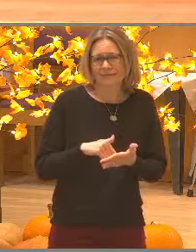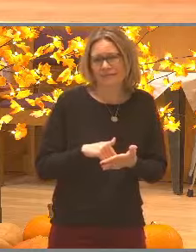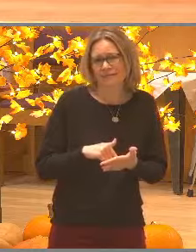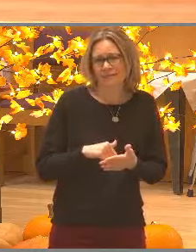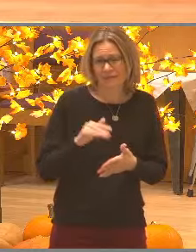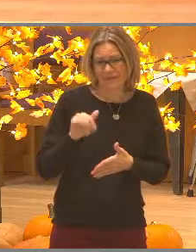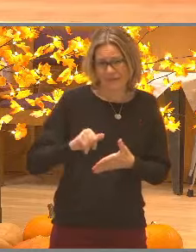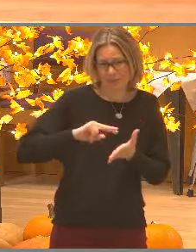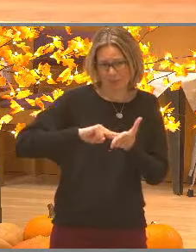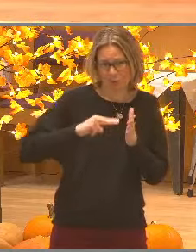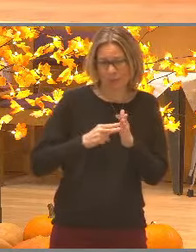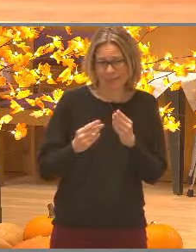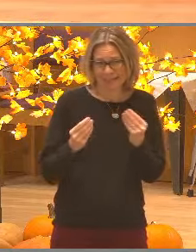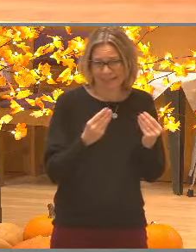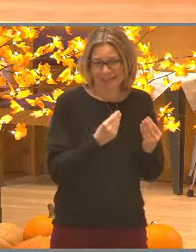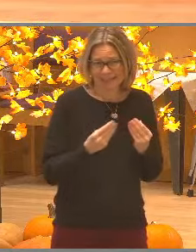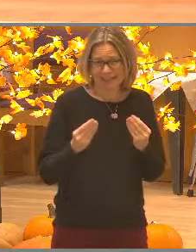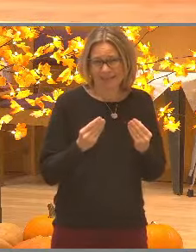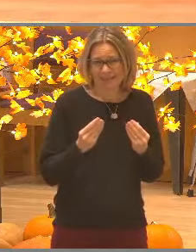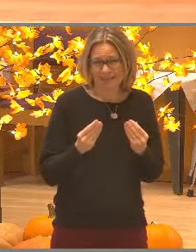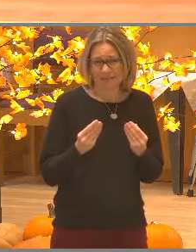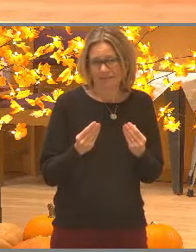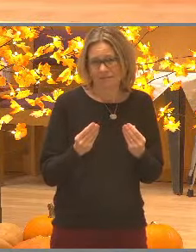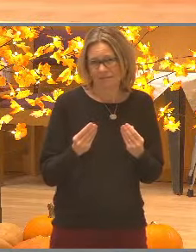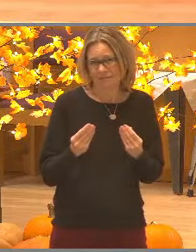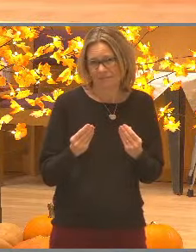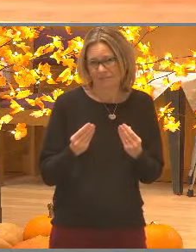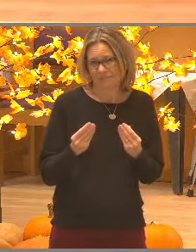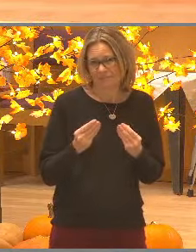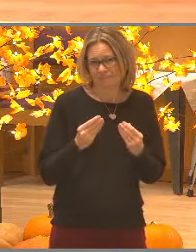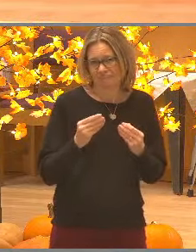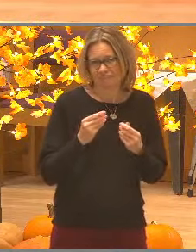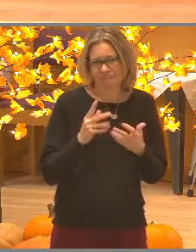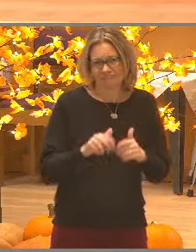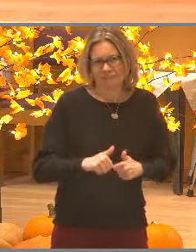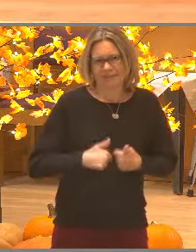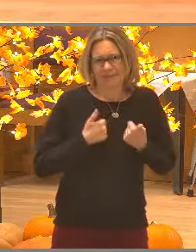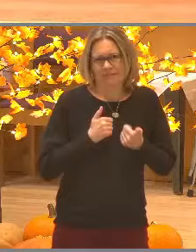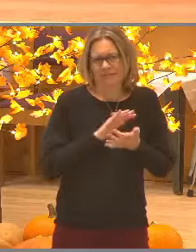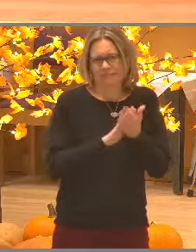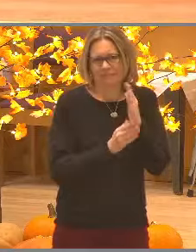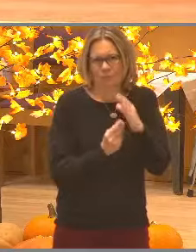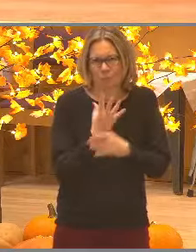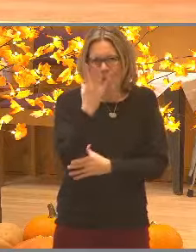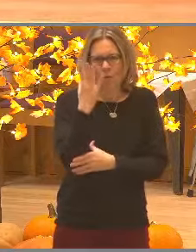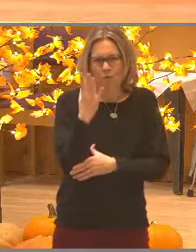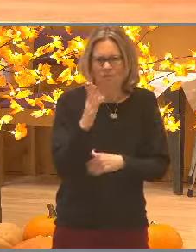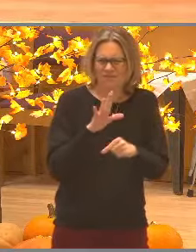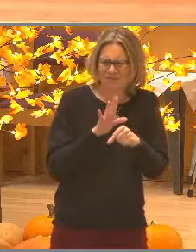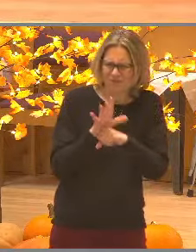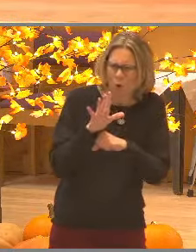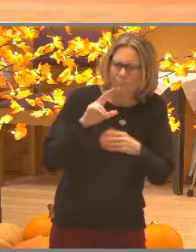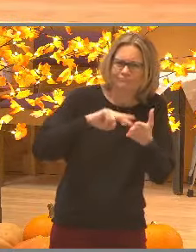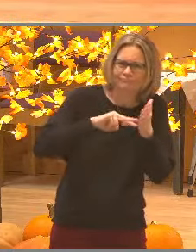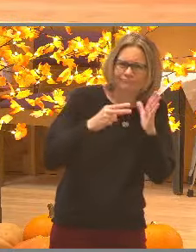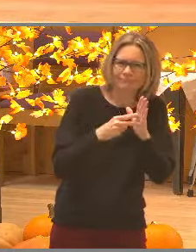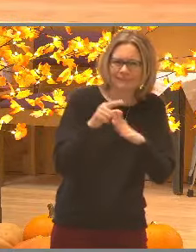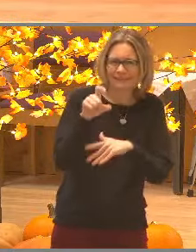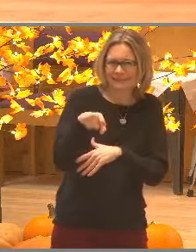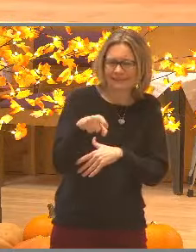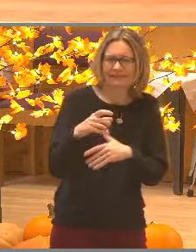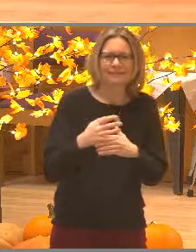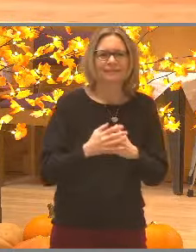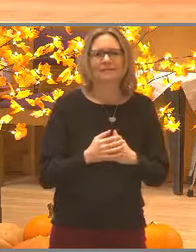purpose for which it was created, to live up to the full potential that was in it. And that full